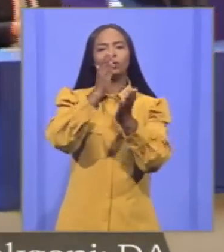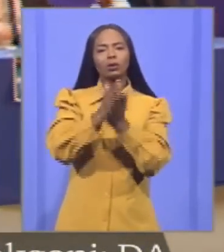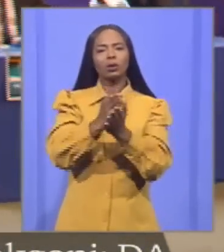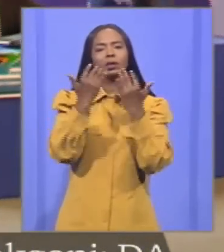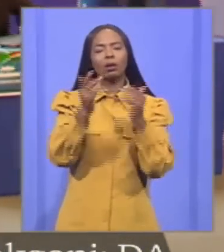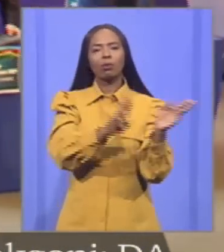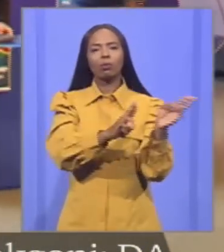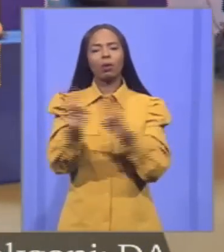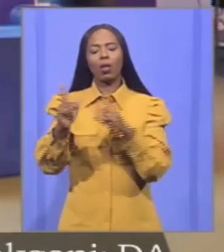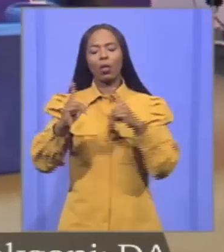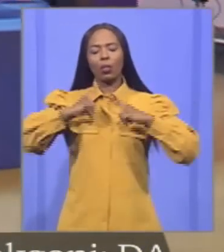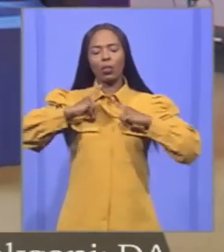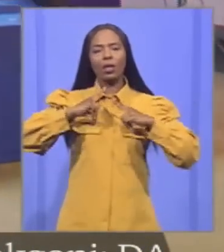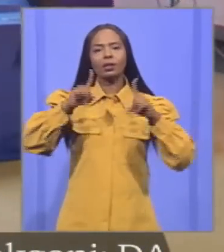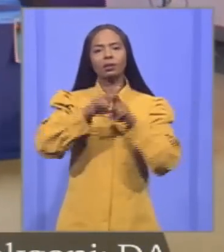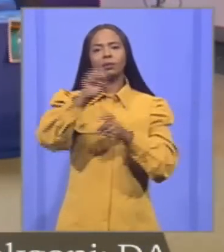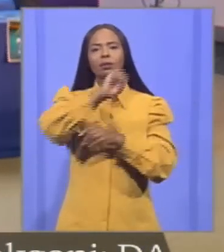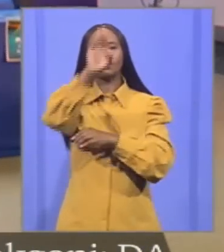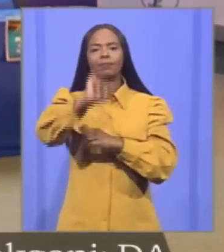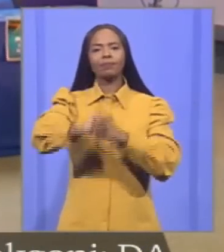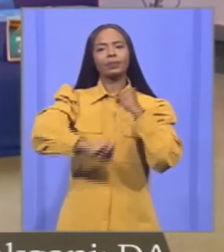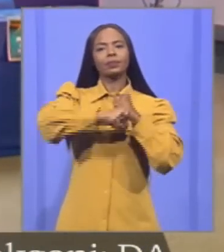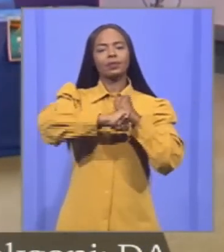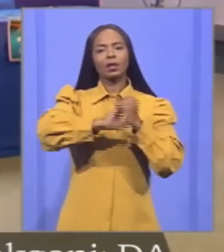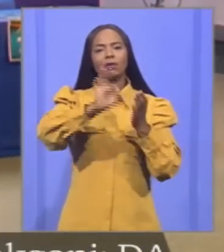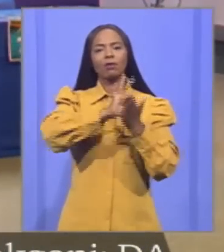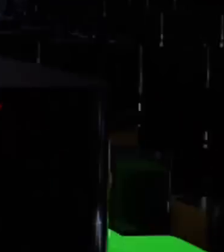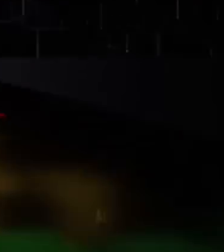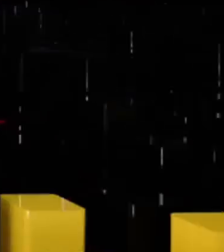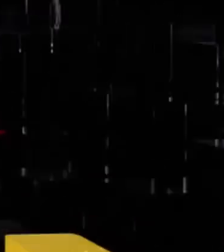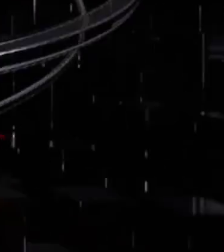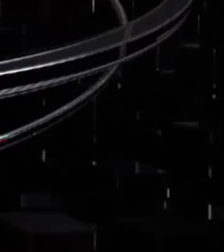gore maAforika Borwa a ba tshepe ka divoutu tsa ona.